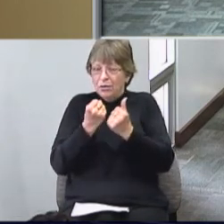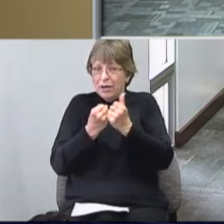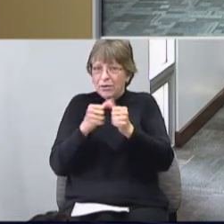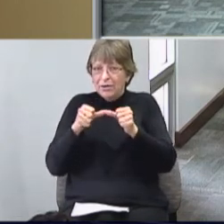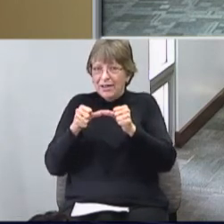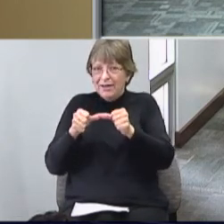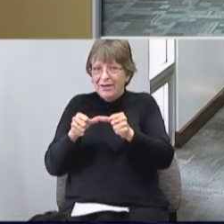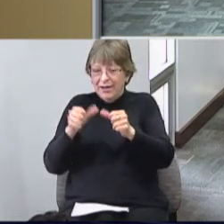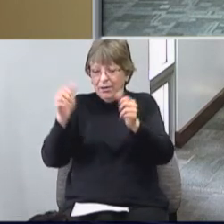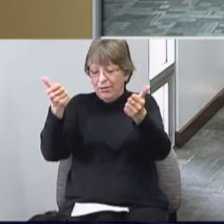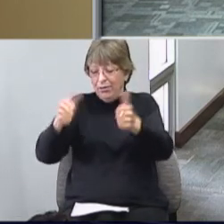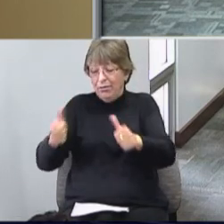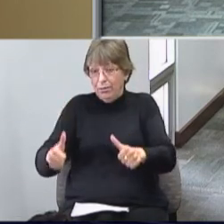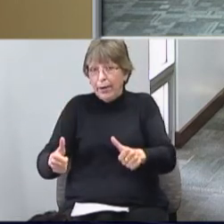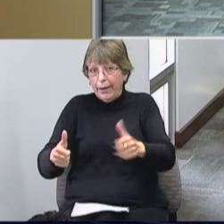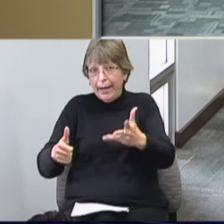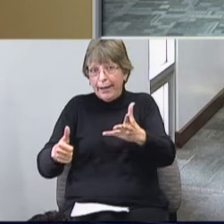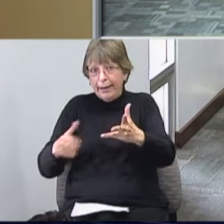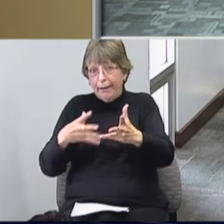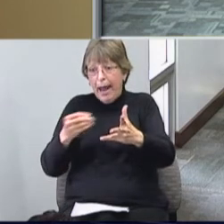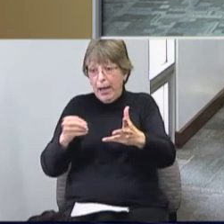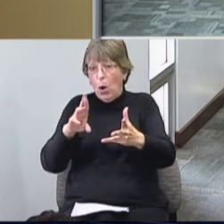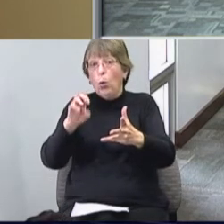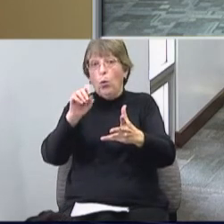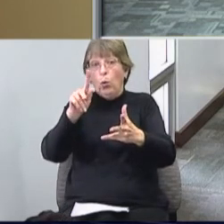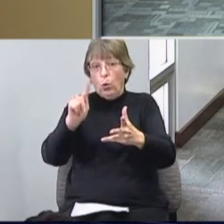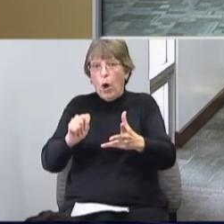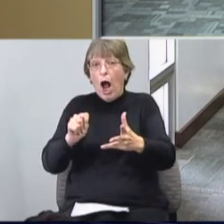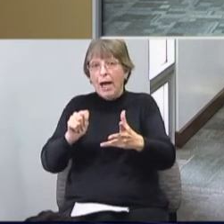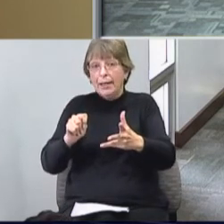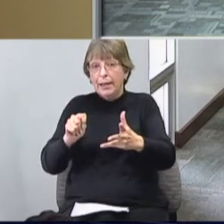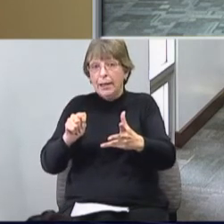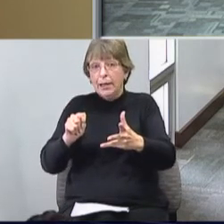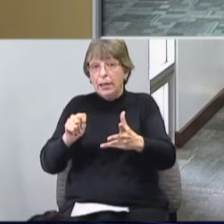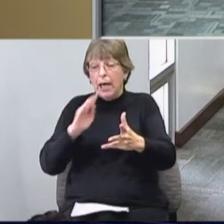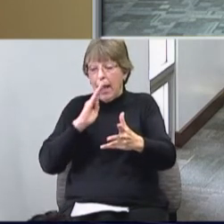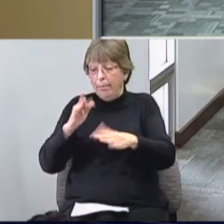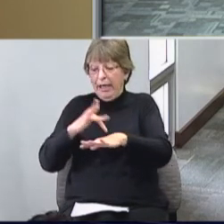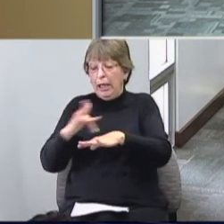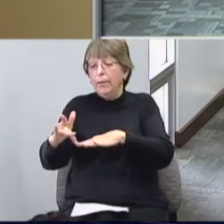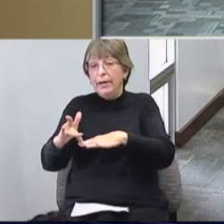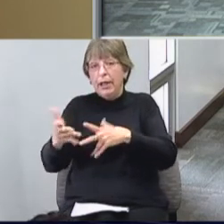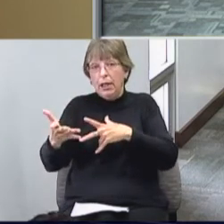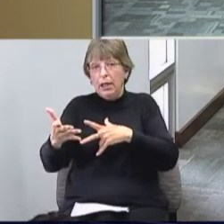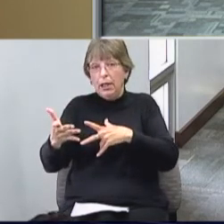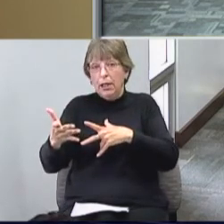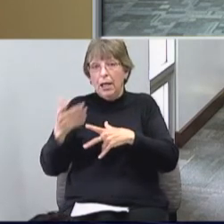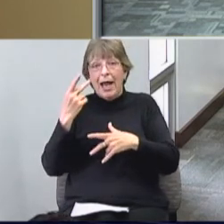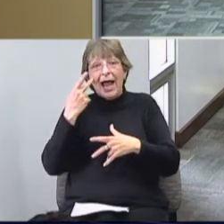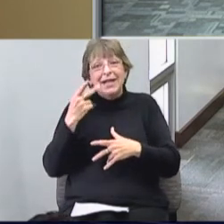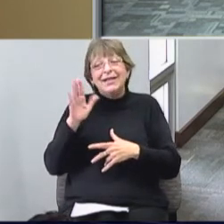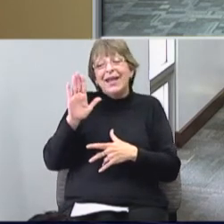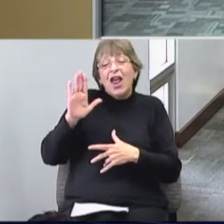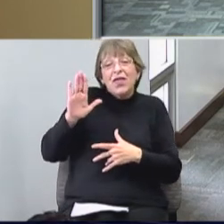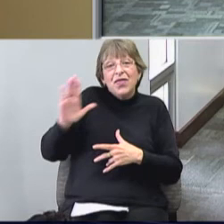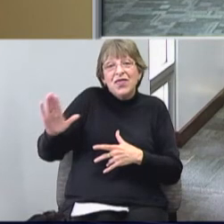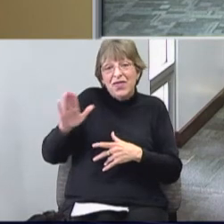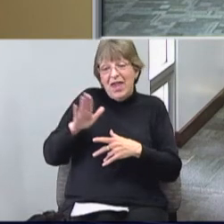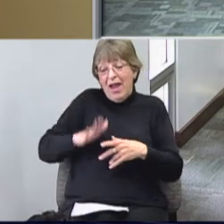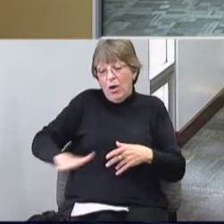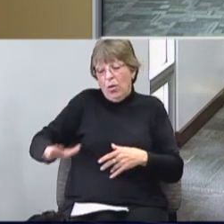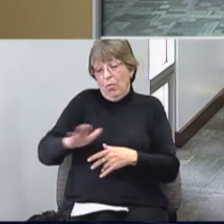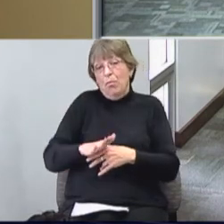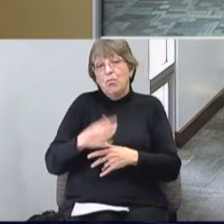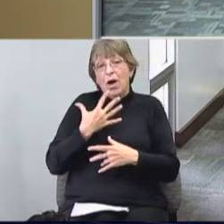not just deteriorate, but rot unoccupied, and see their property values going down based on